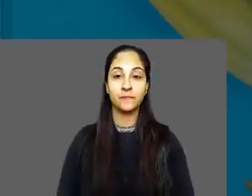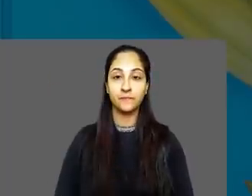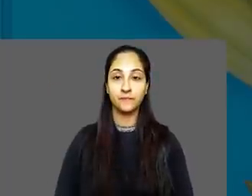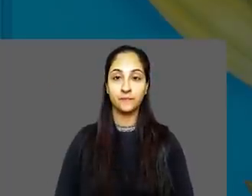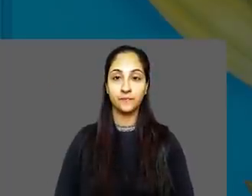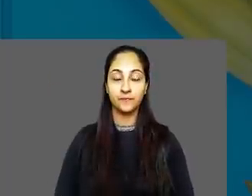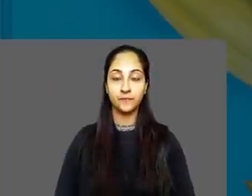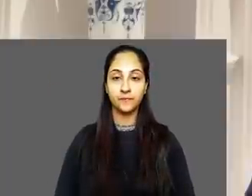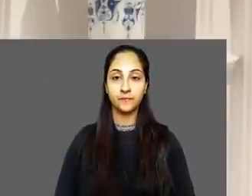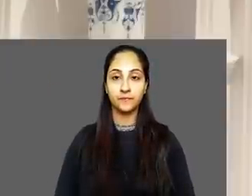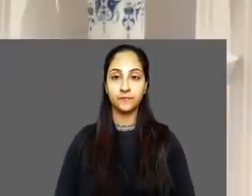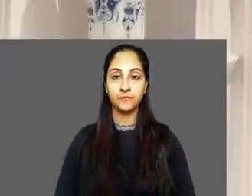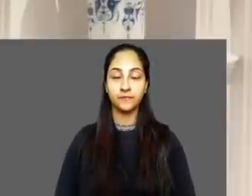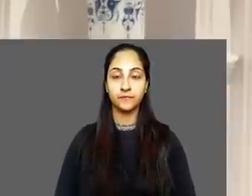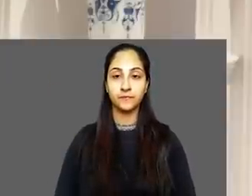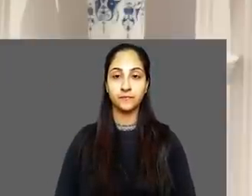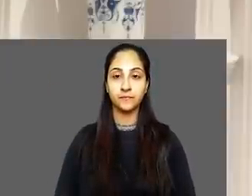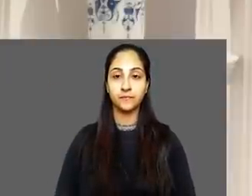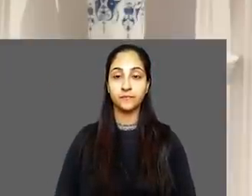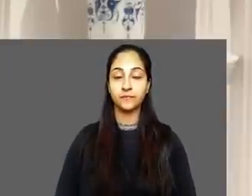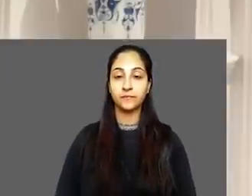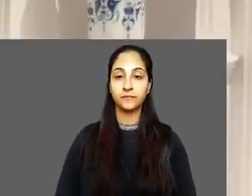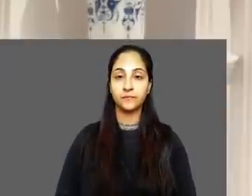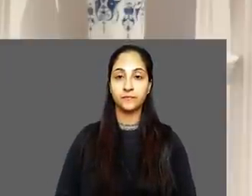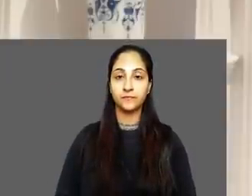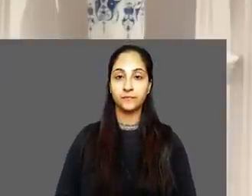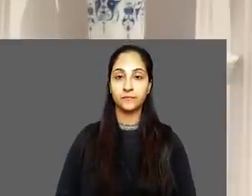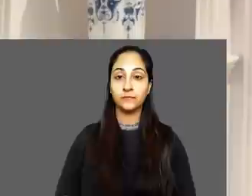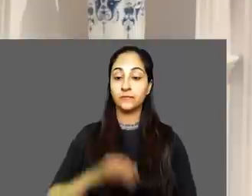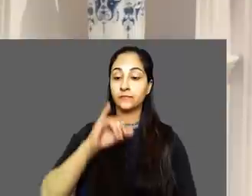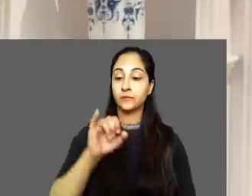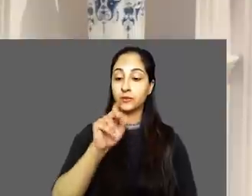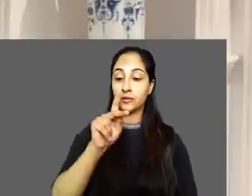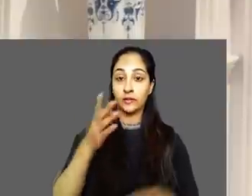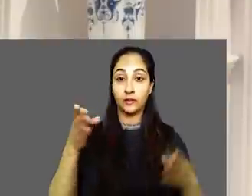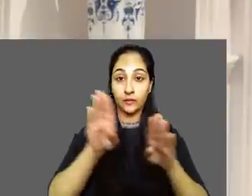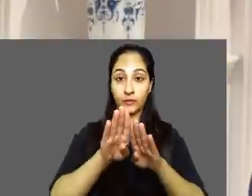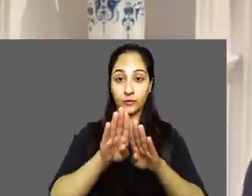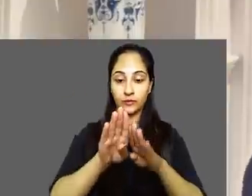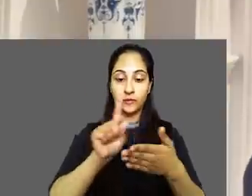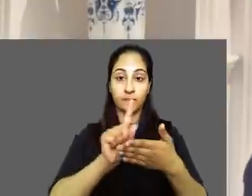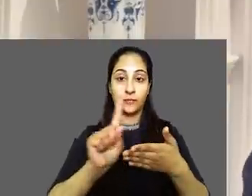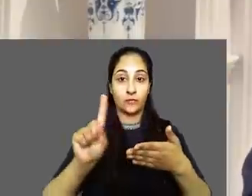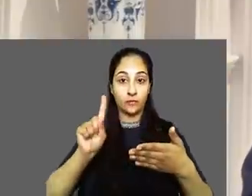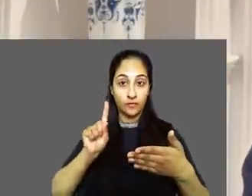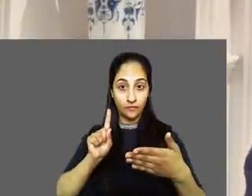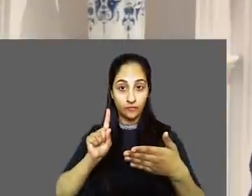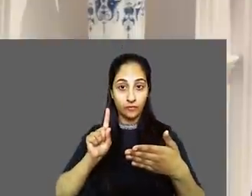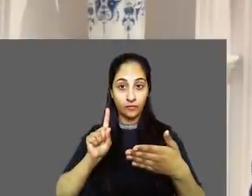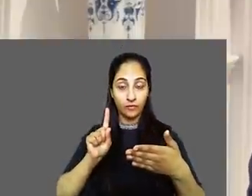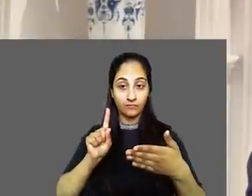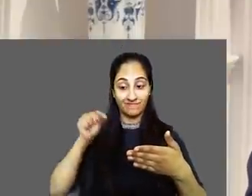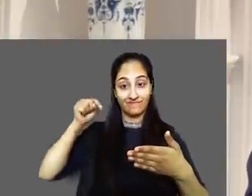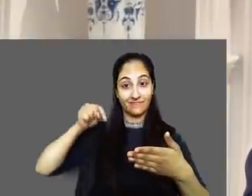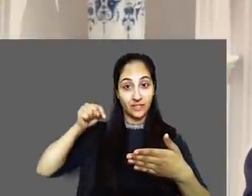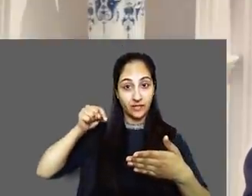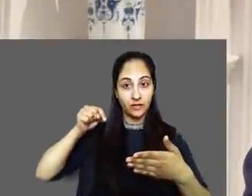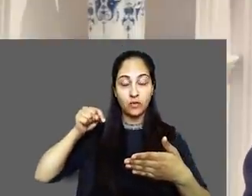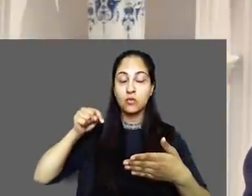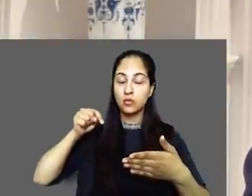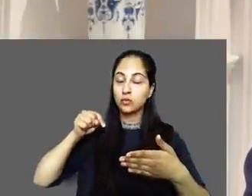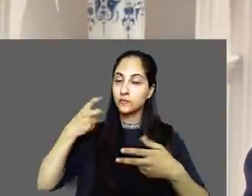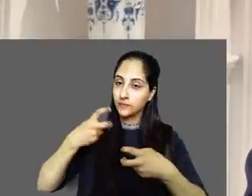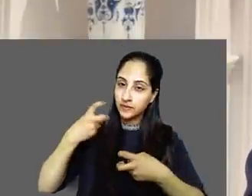mind. You know, in the week leading up to the closure of Jamaat Khanas, I would say that was perhaps the